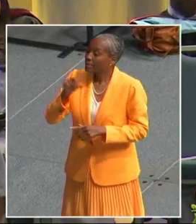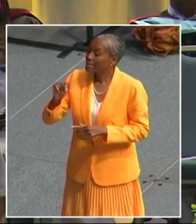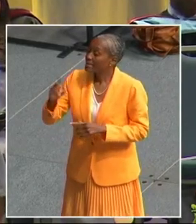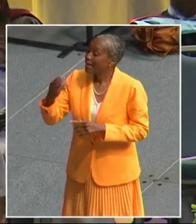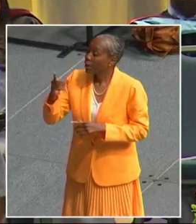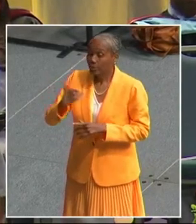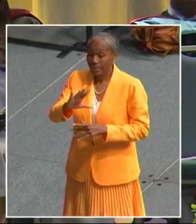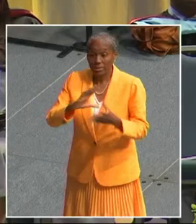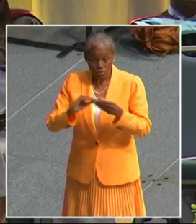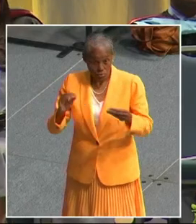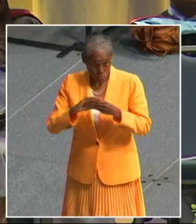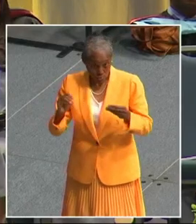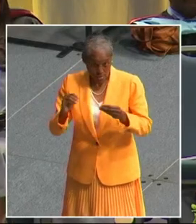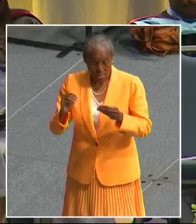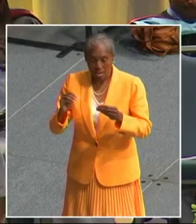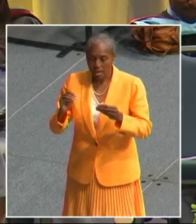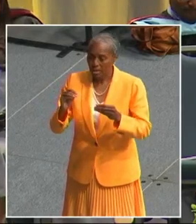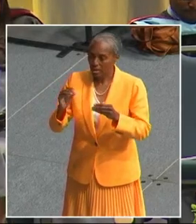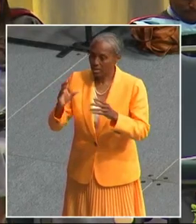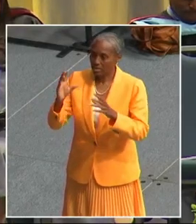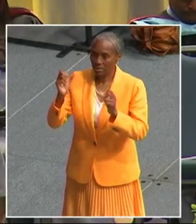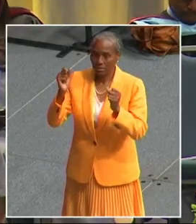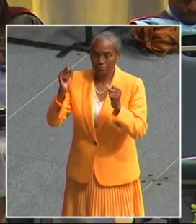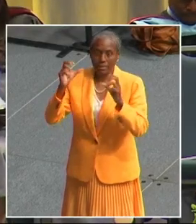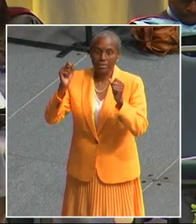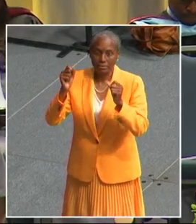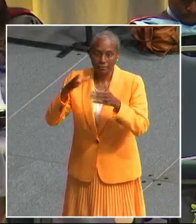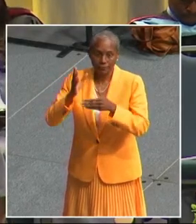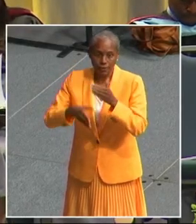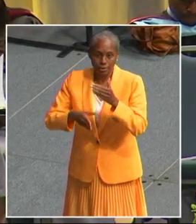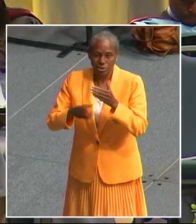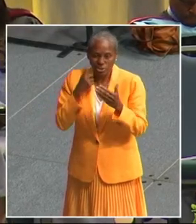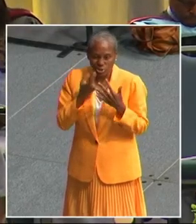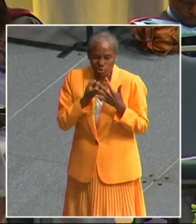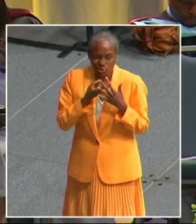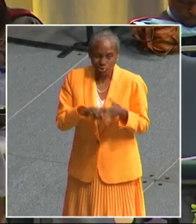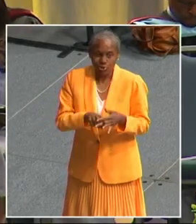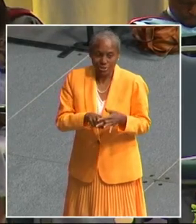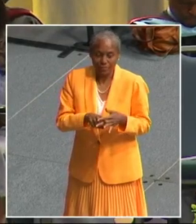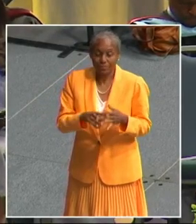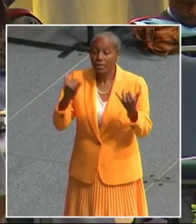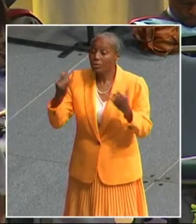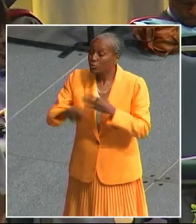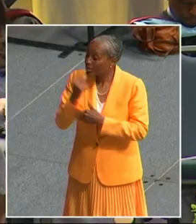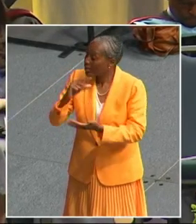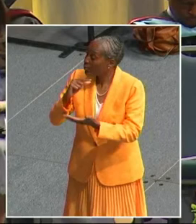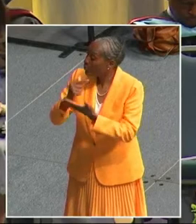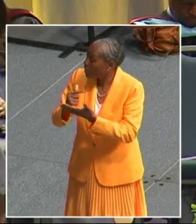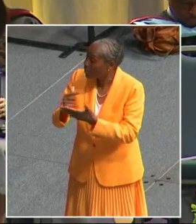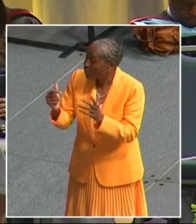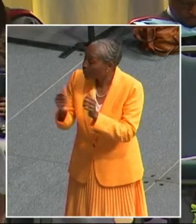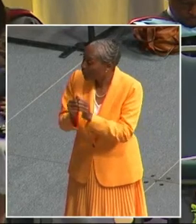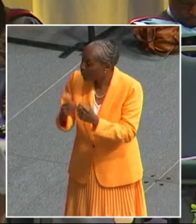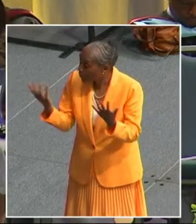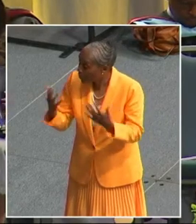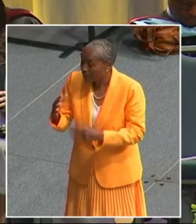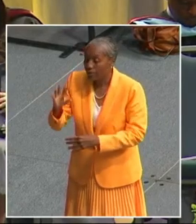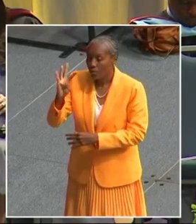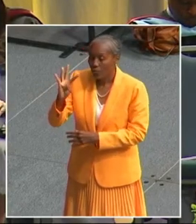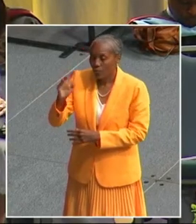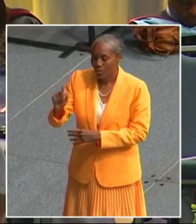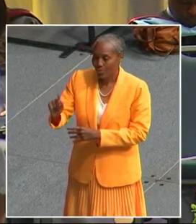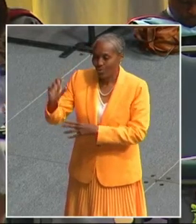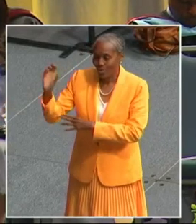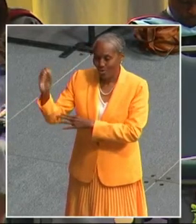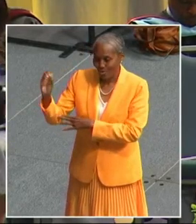story ends on a very high note, and he's just getting started. Today, he will graduate with a